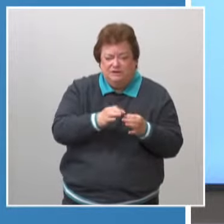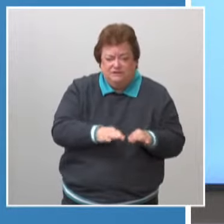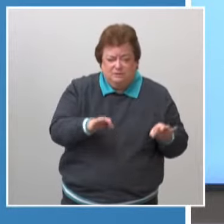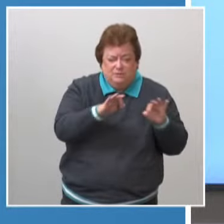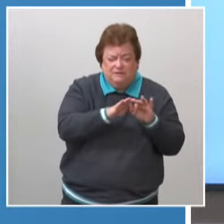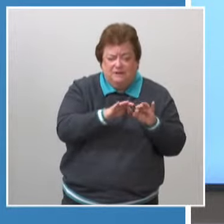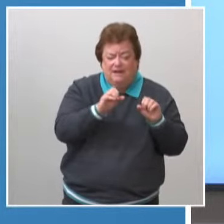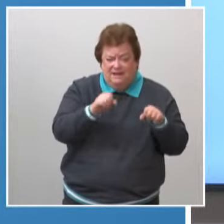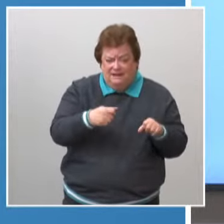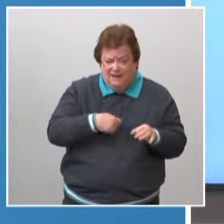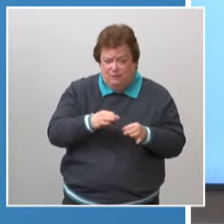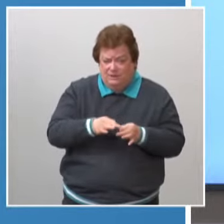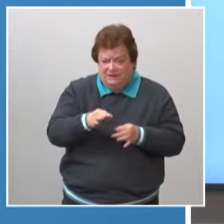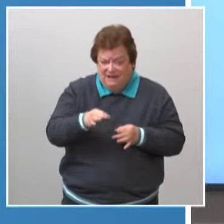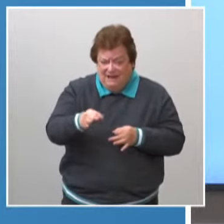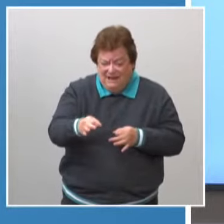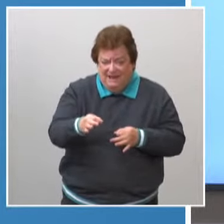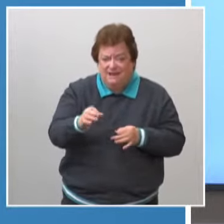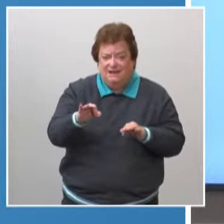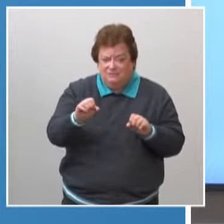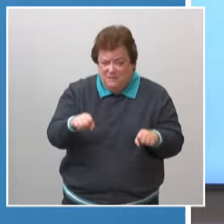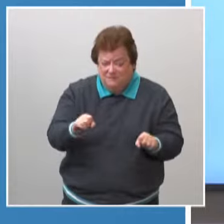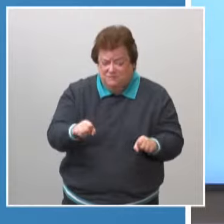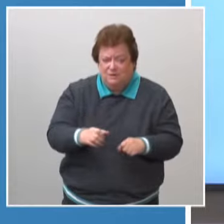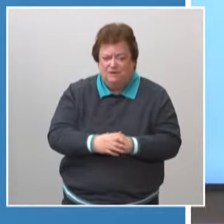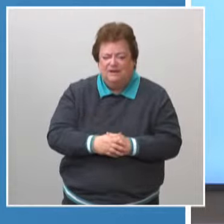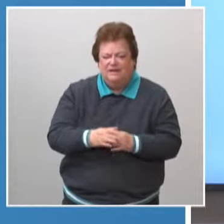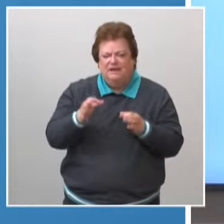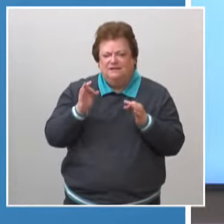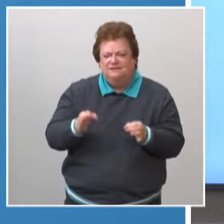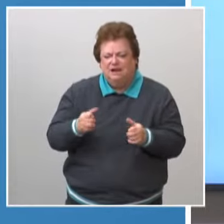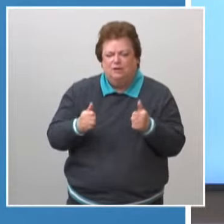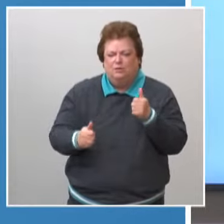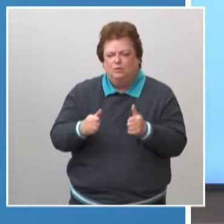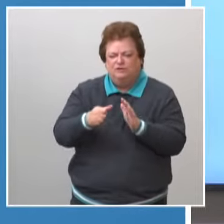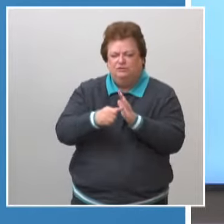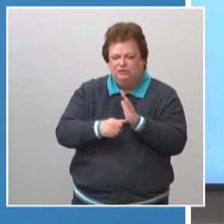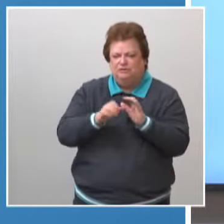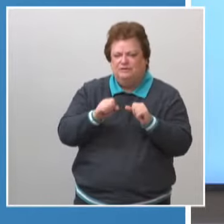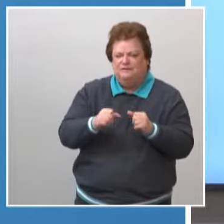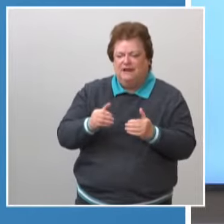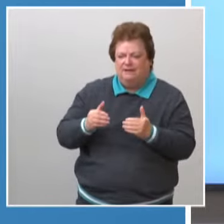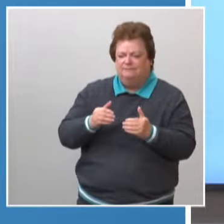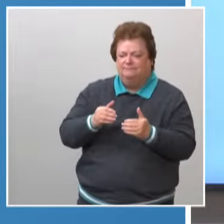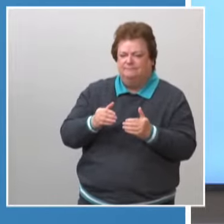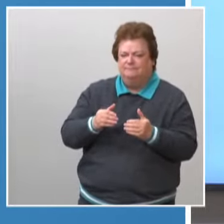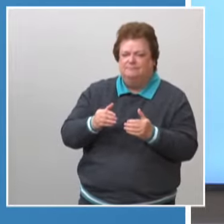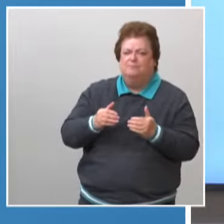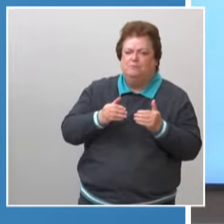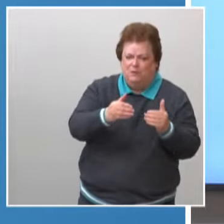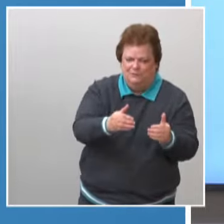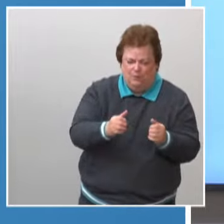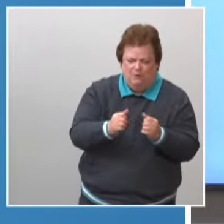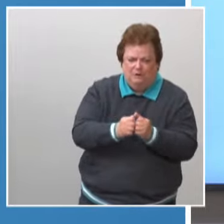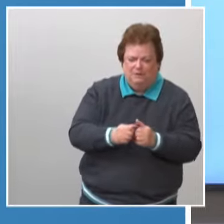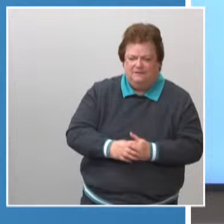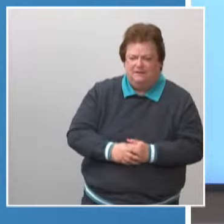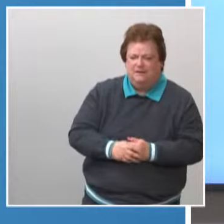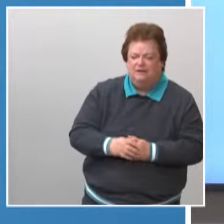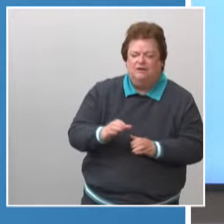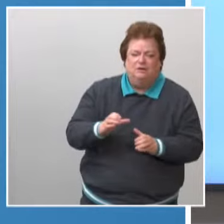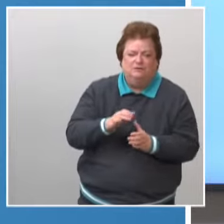those cases that we can delay, and determining what surgeries we're able to move forward with. We've been doing that for many months, but again, right now,